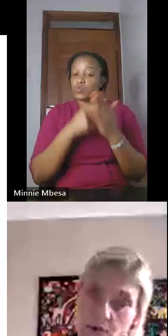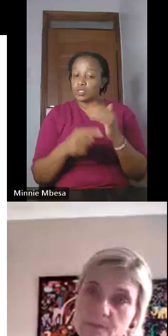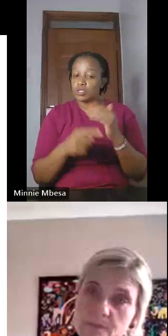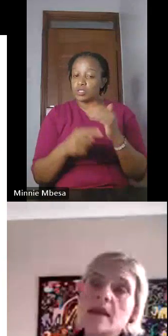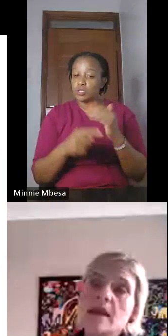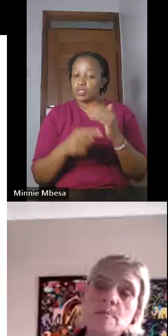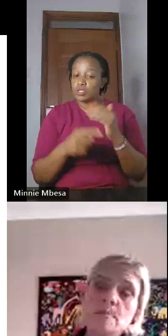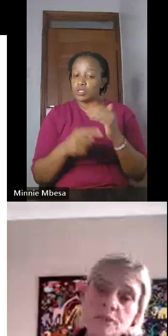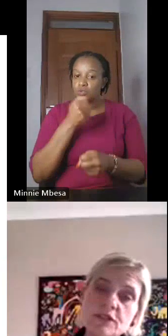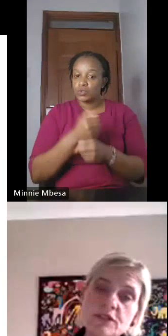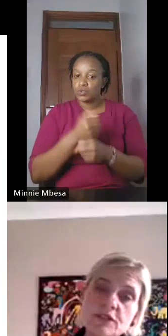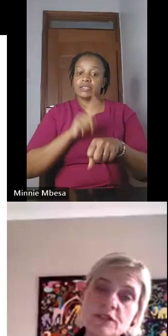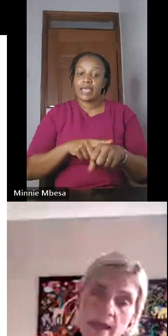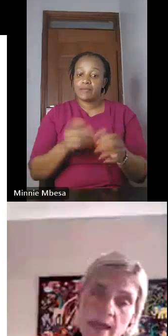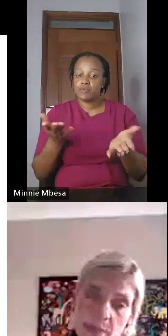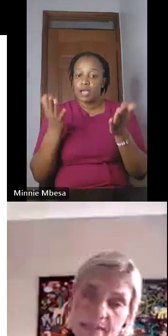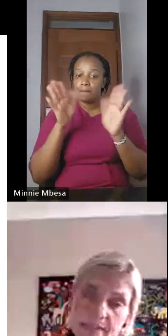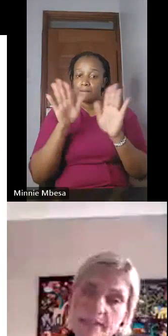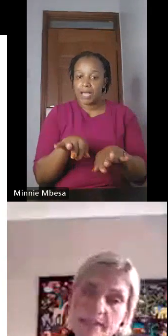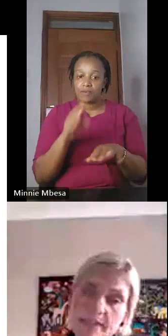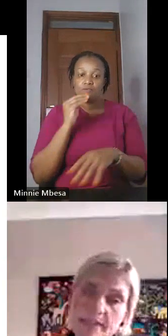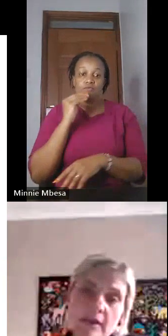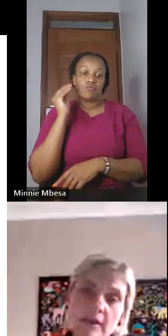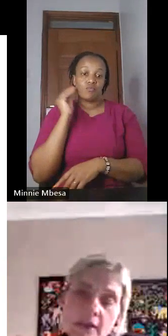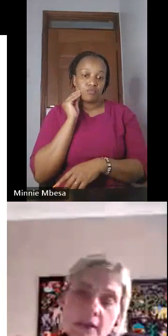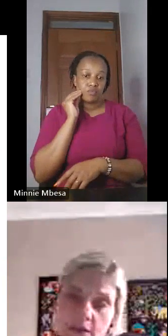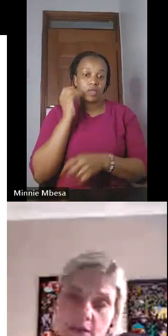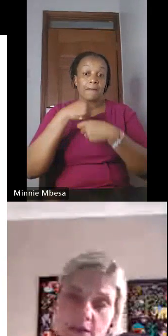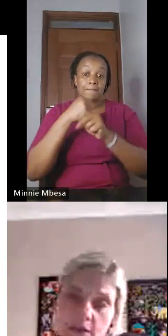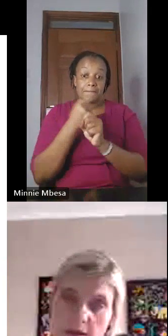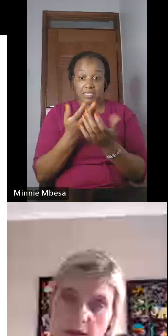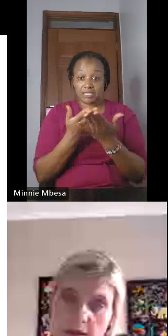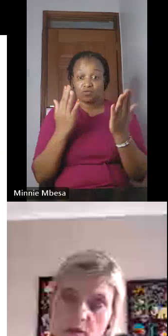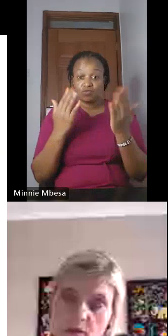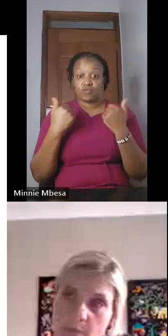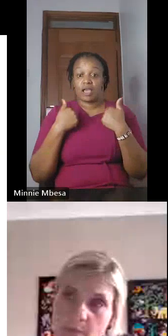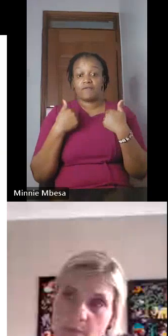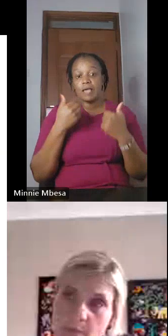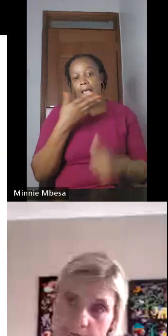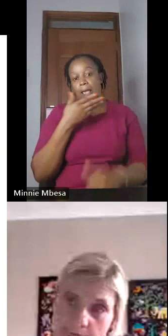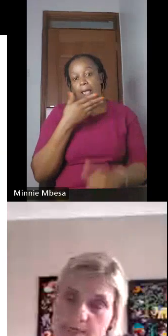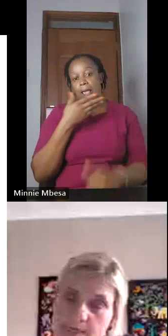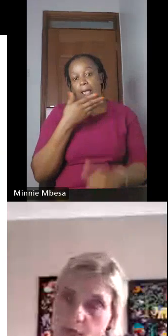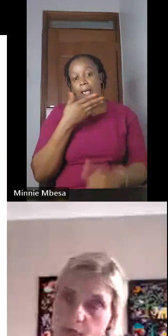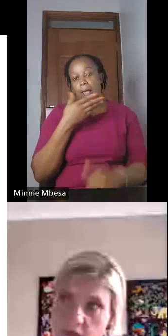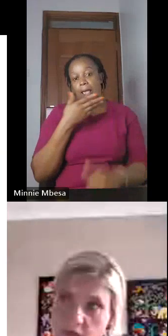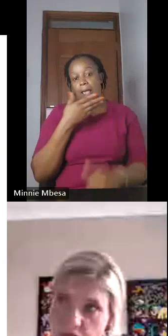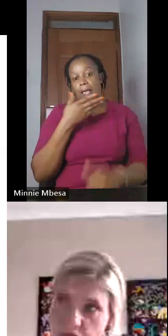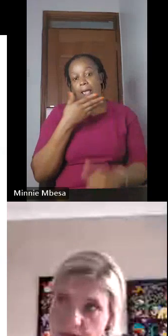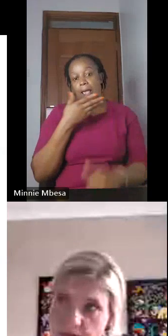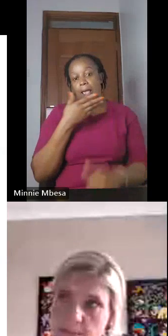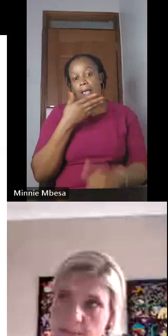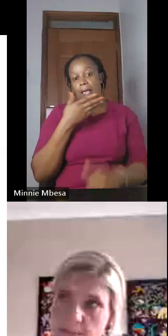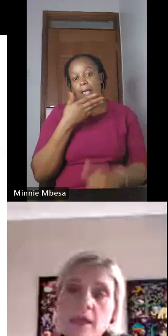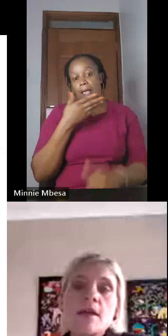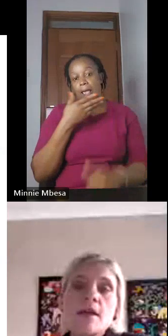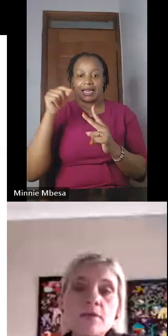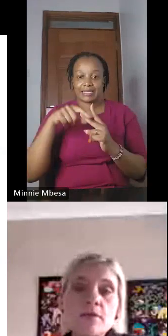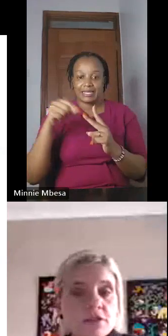return home puts you in a better position when you are being selected for the